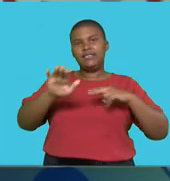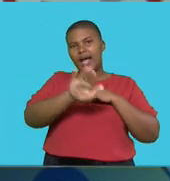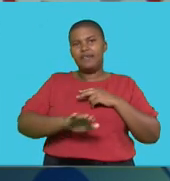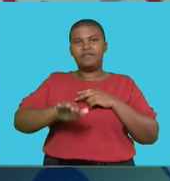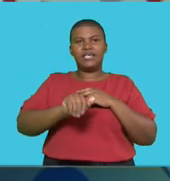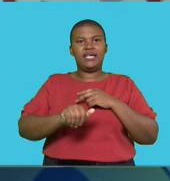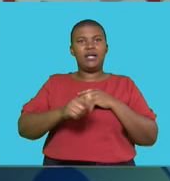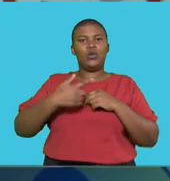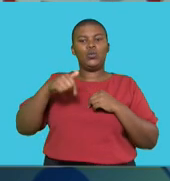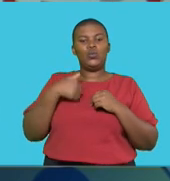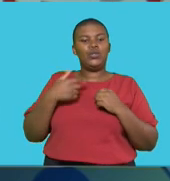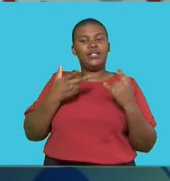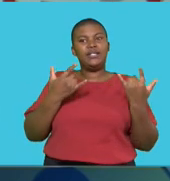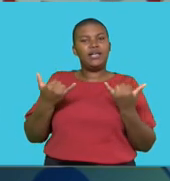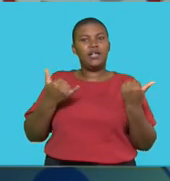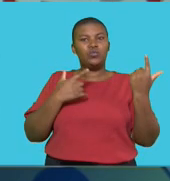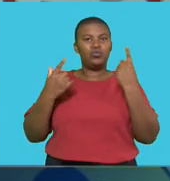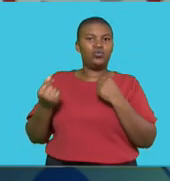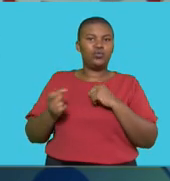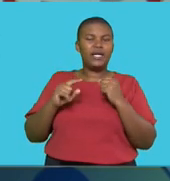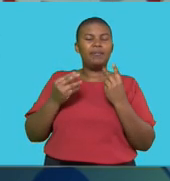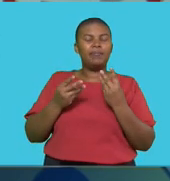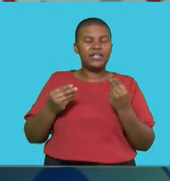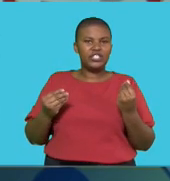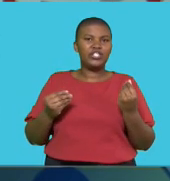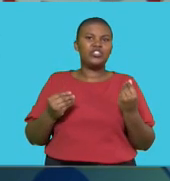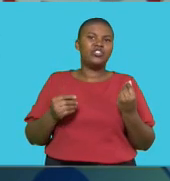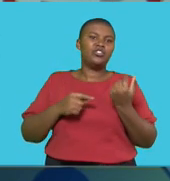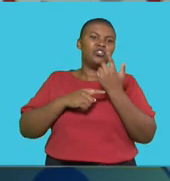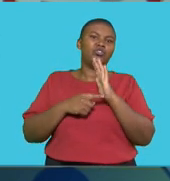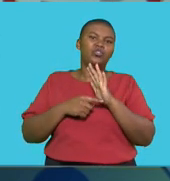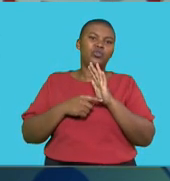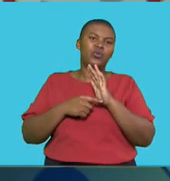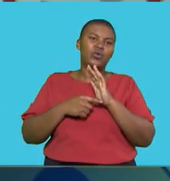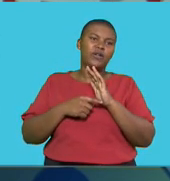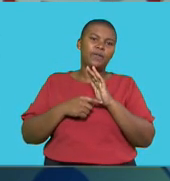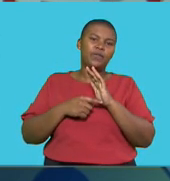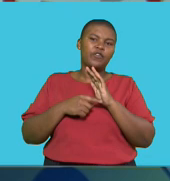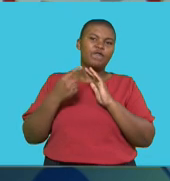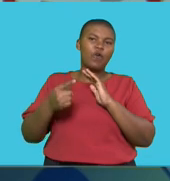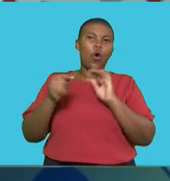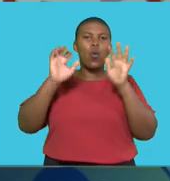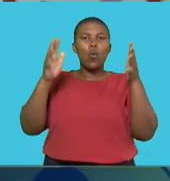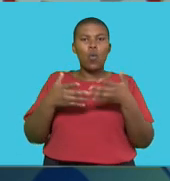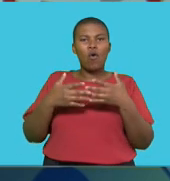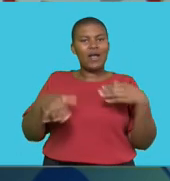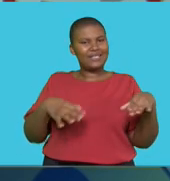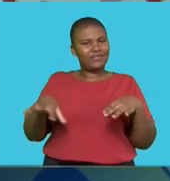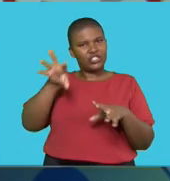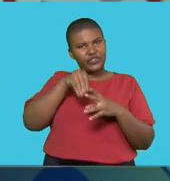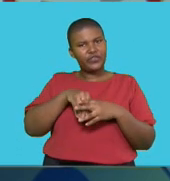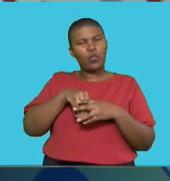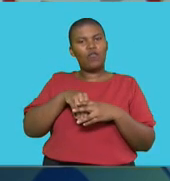as meditation is being instrumental in taking that outer world of activity into the inner world of